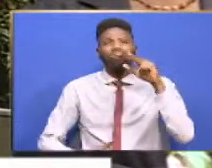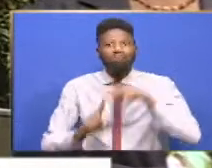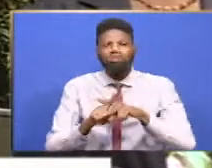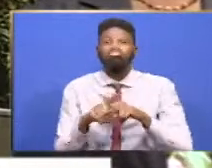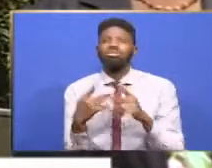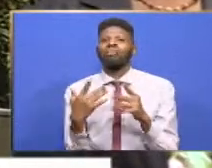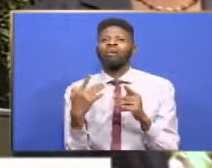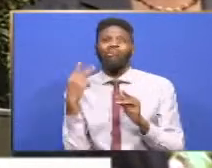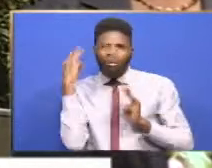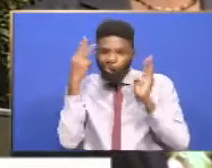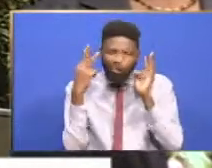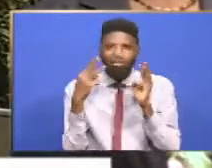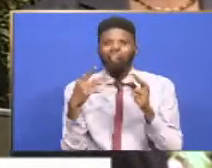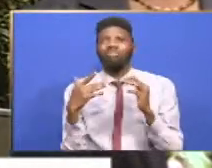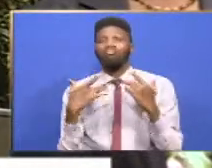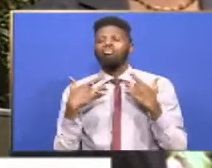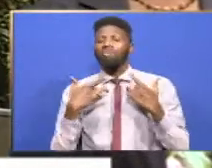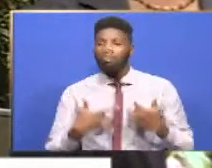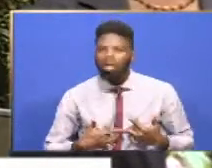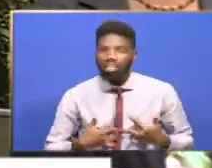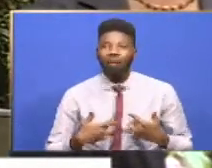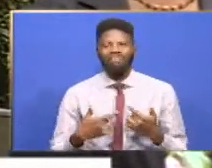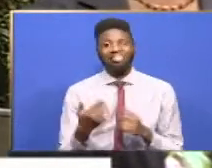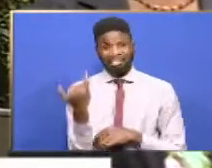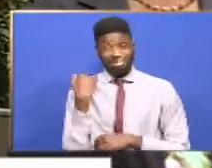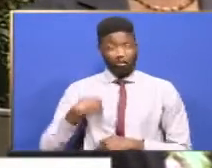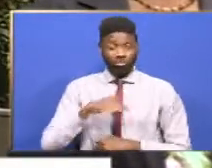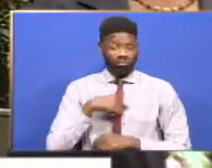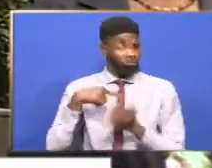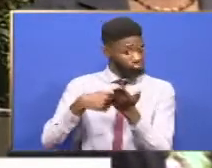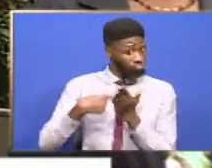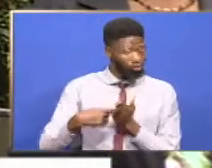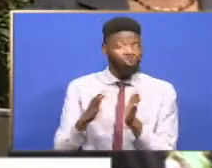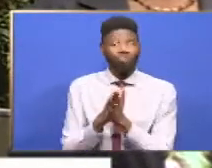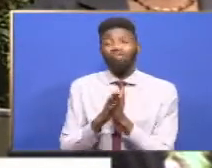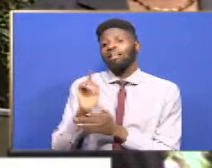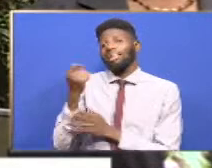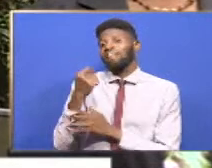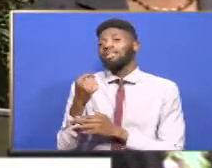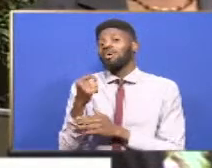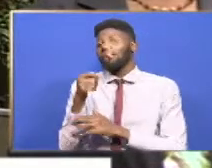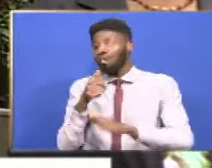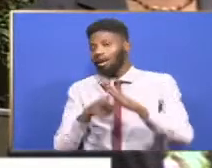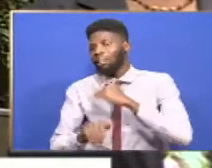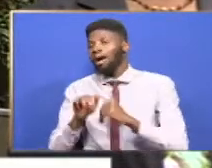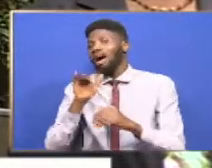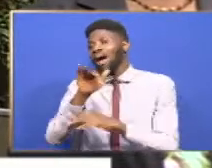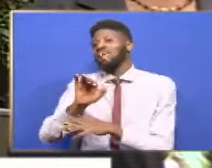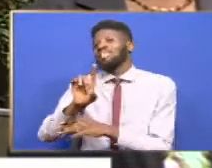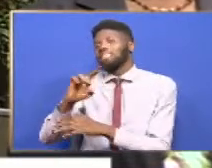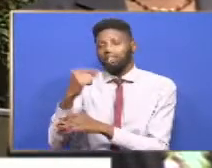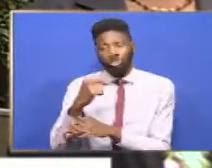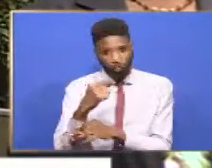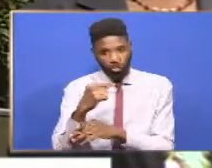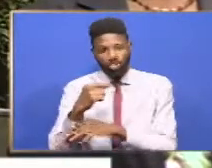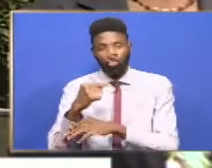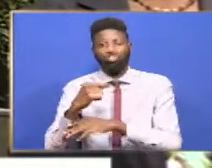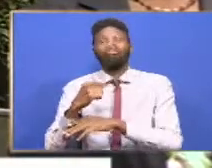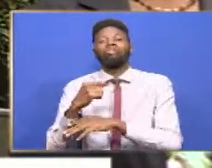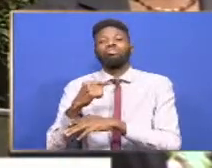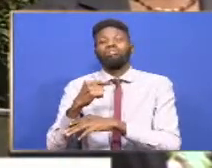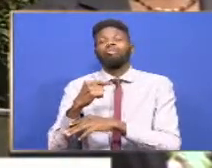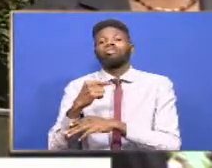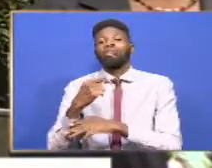depression. Yesterday we engaged Kenyans under the Ask the DG platform, and our main focus was mental